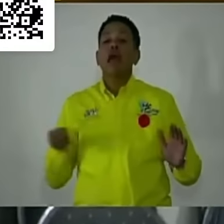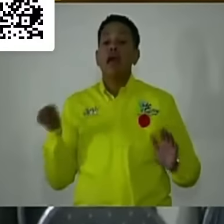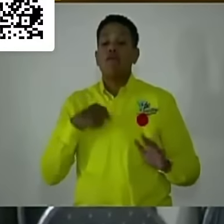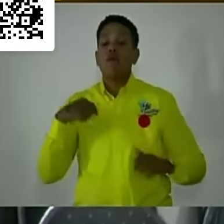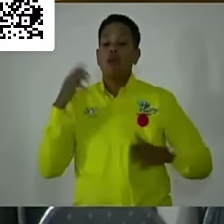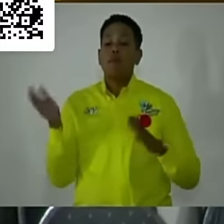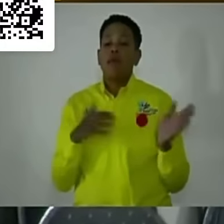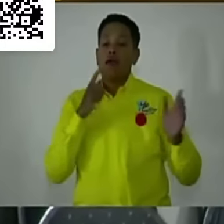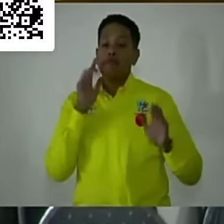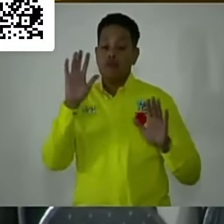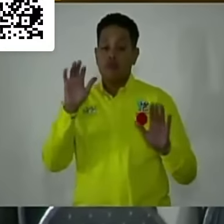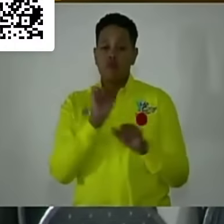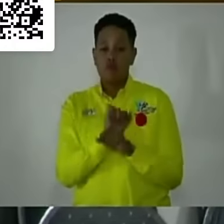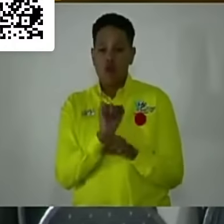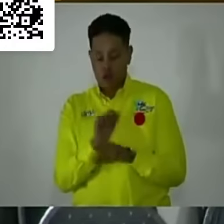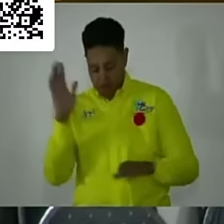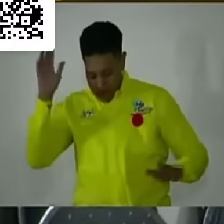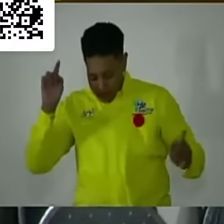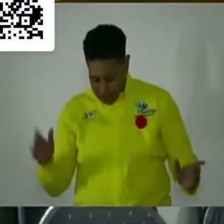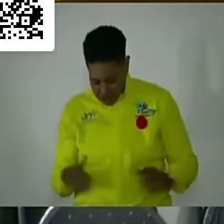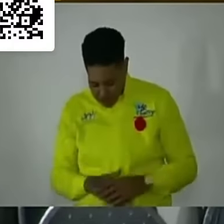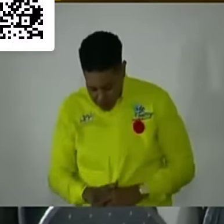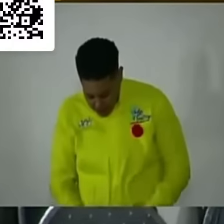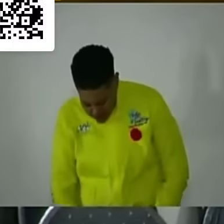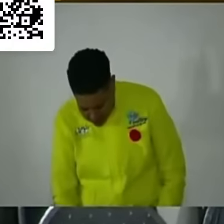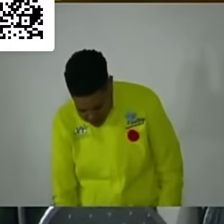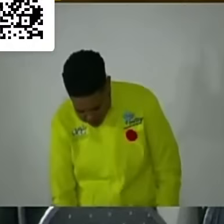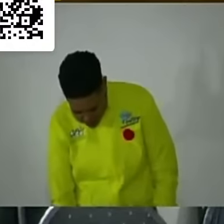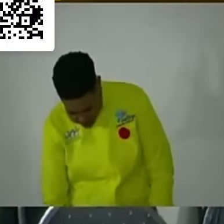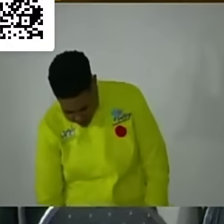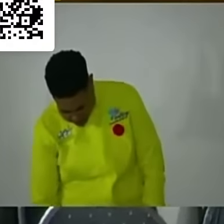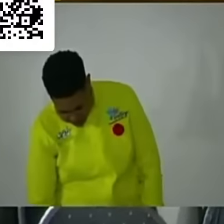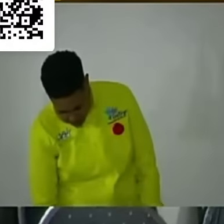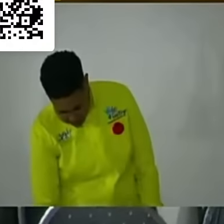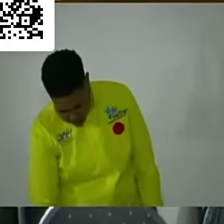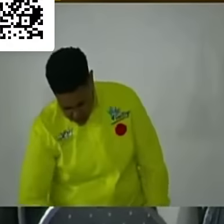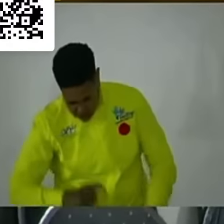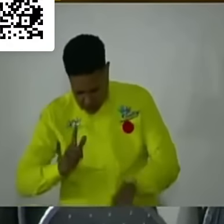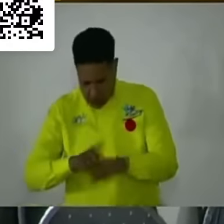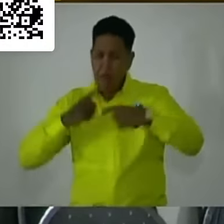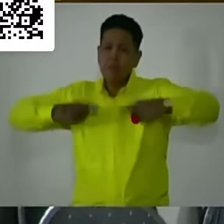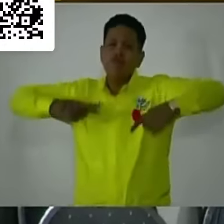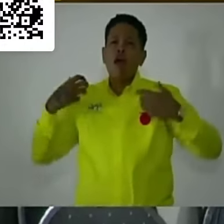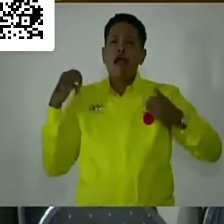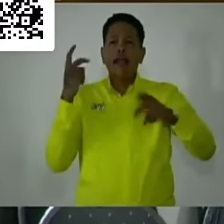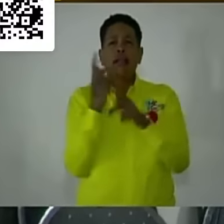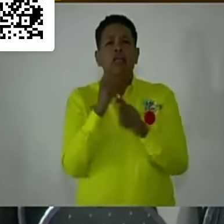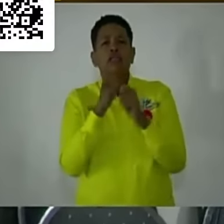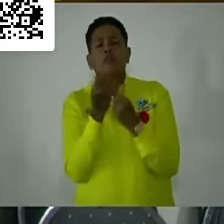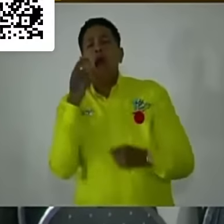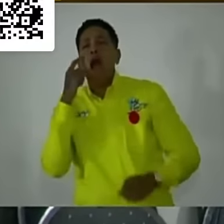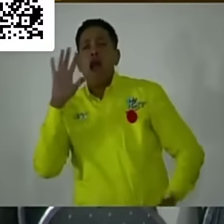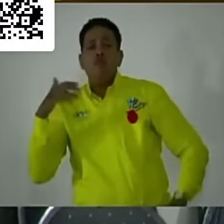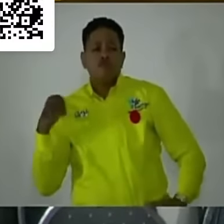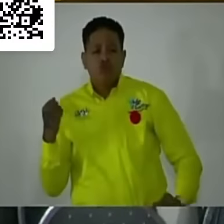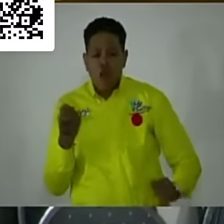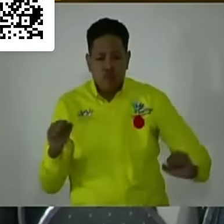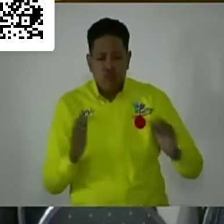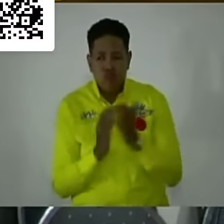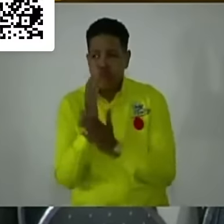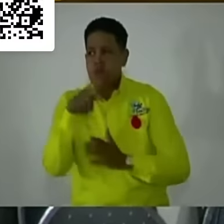them for their work. Mr. Speaker, in times of adversity, the healthcare team has always shown resilience, and this